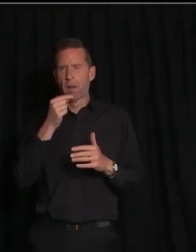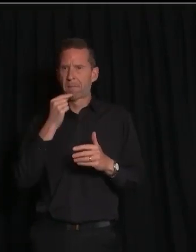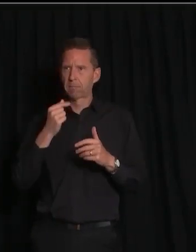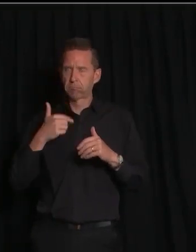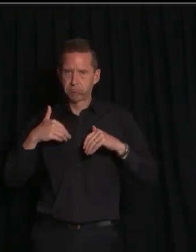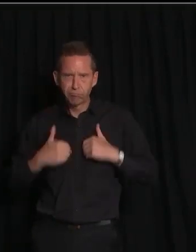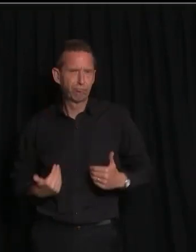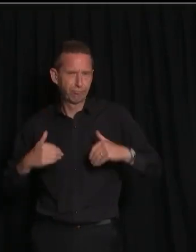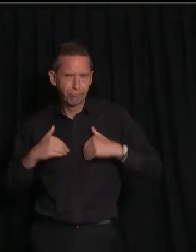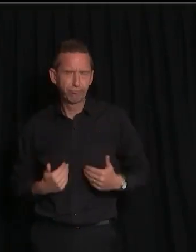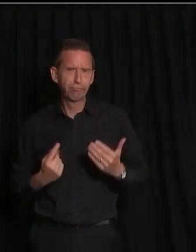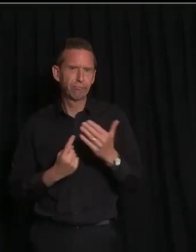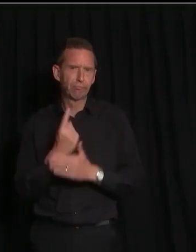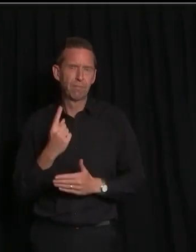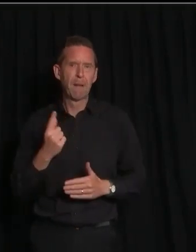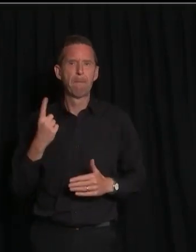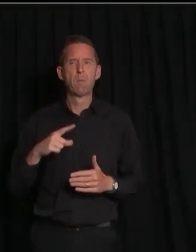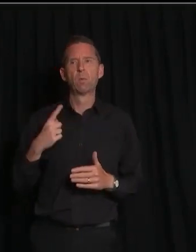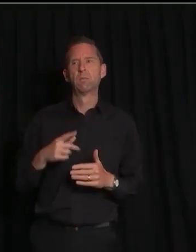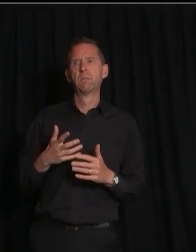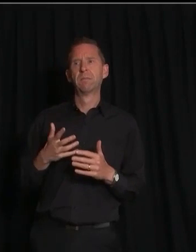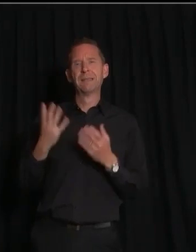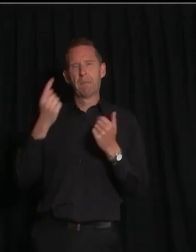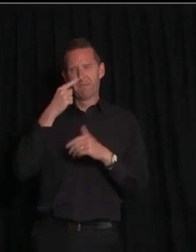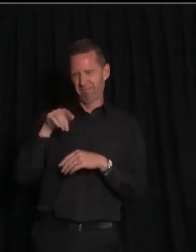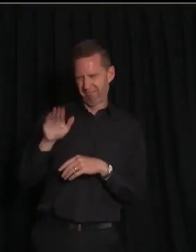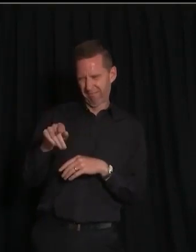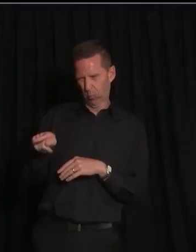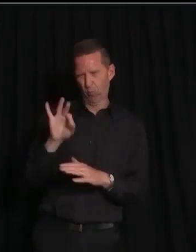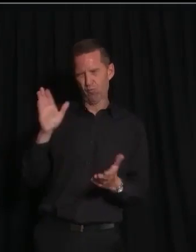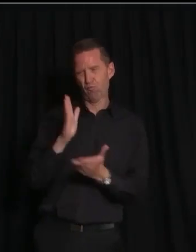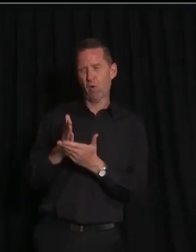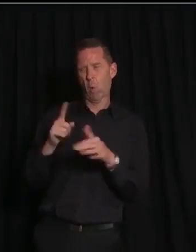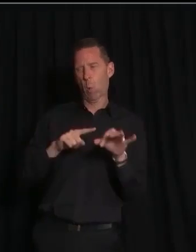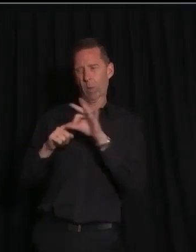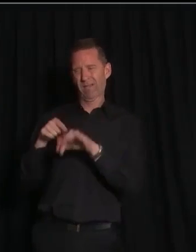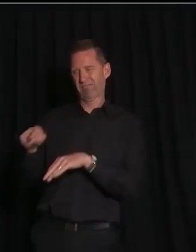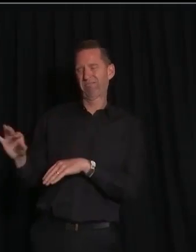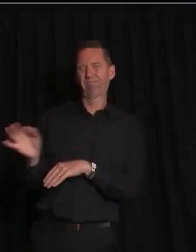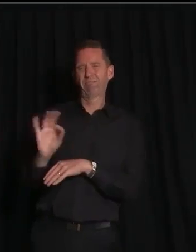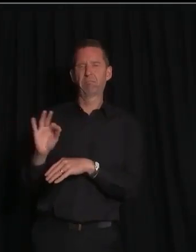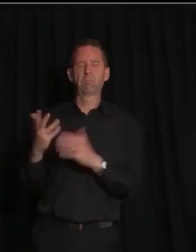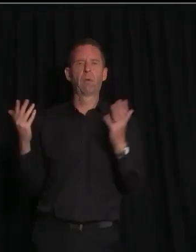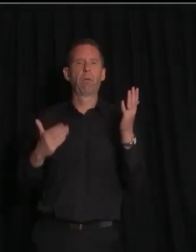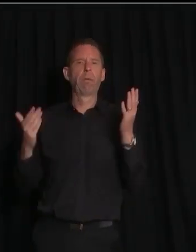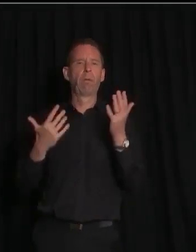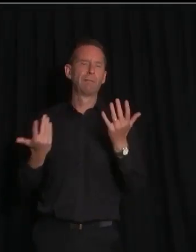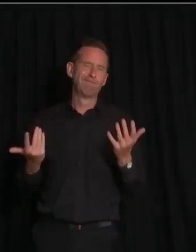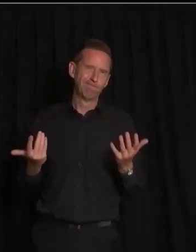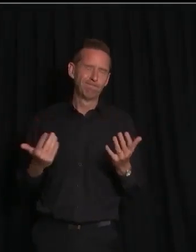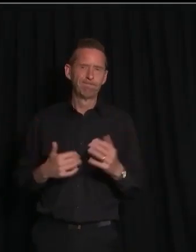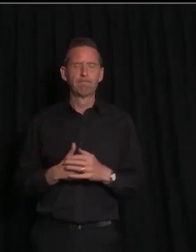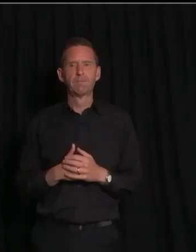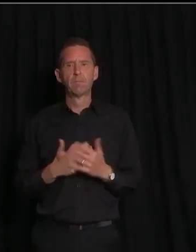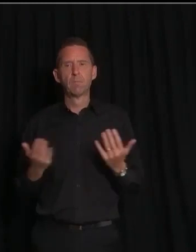there is a lot of, oh, you're not a real queer person, blah, blah. And